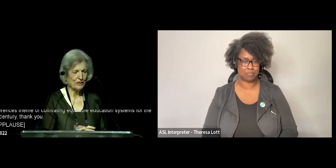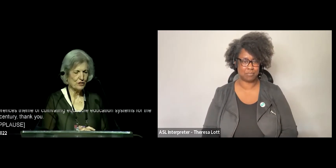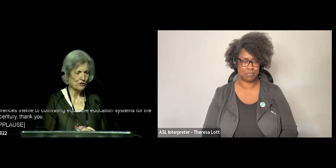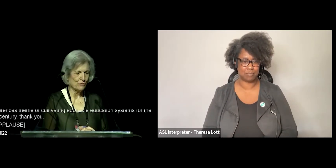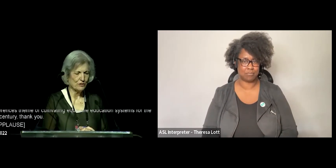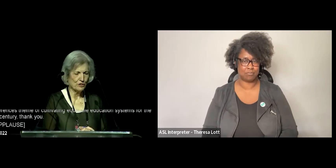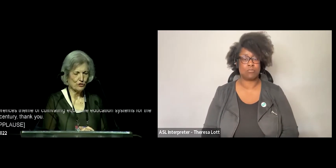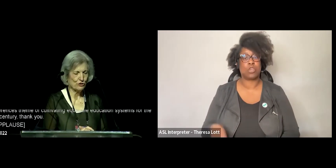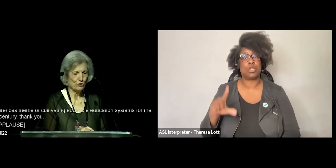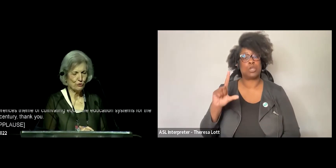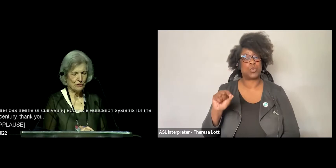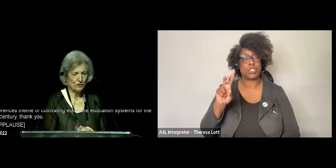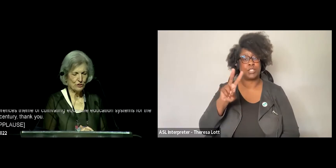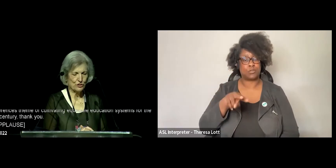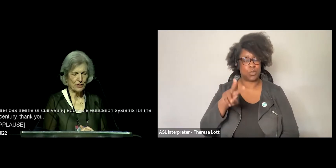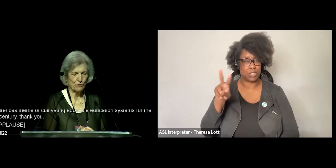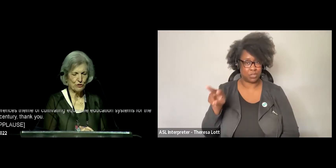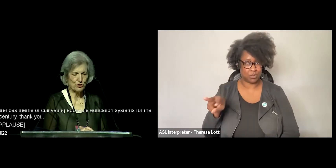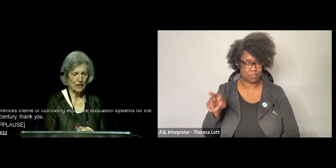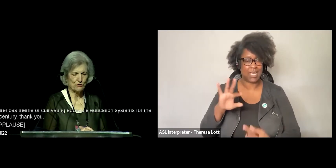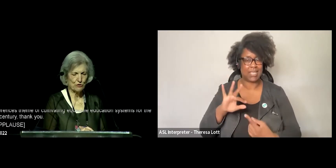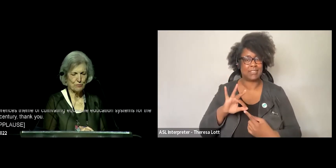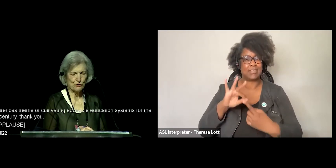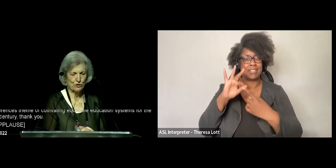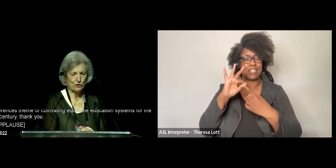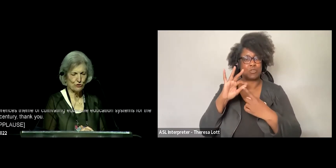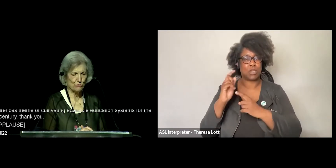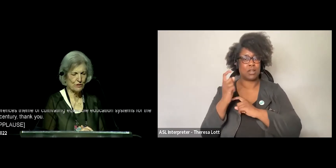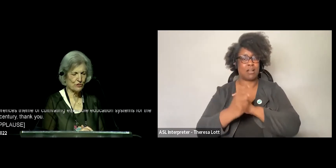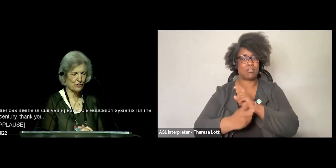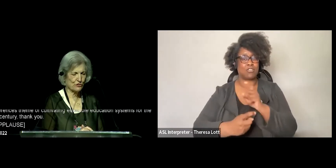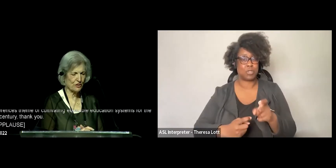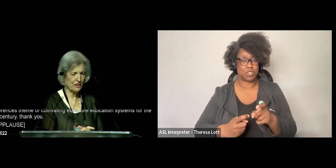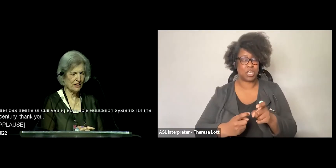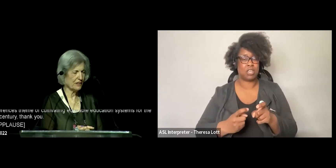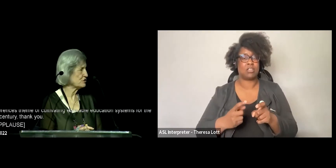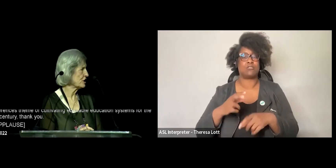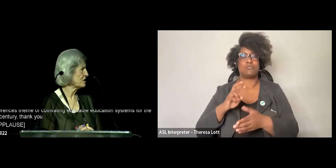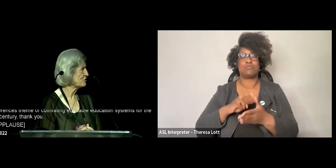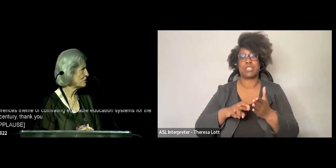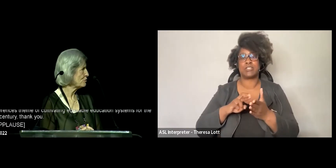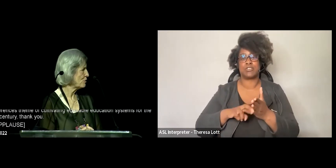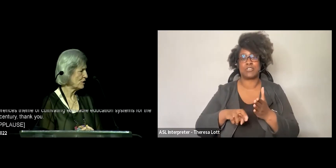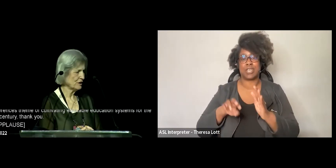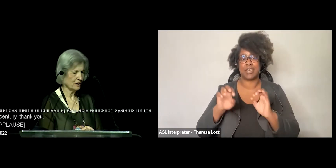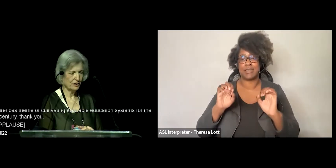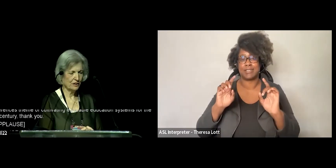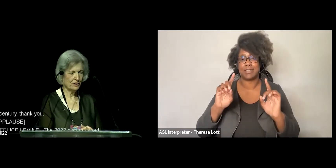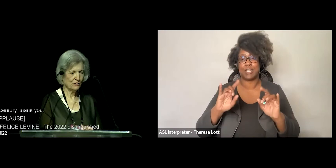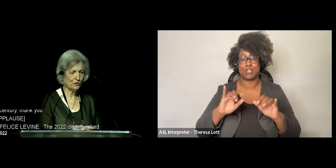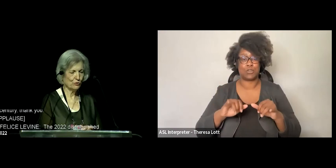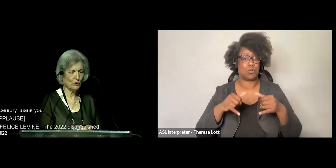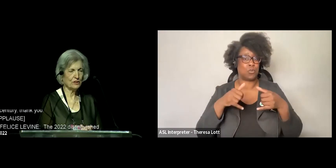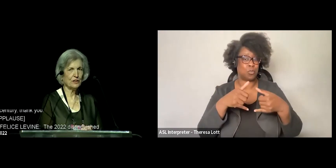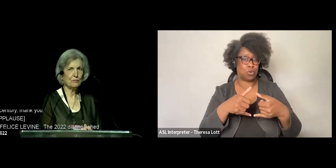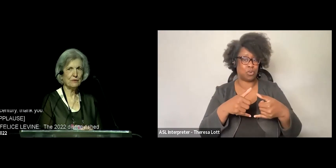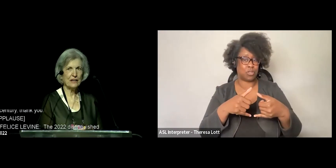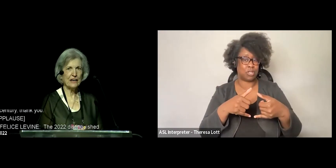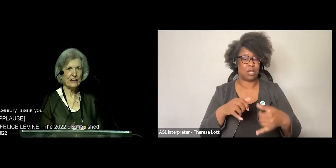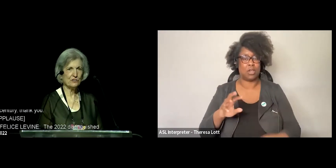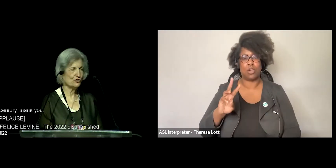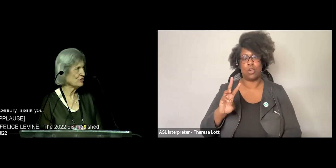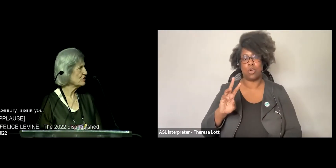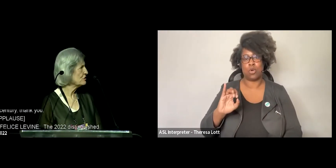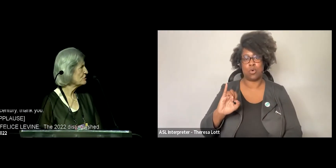The 2022 Distinguished Contribution to Research in Education Award to